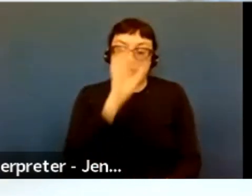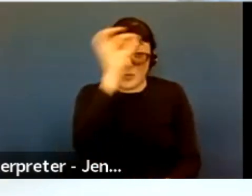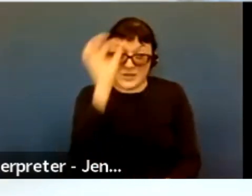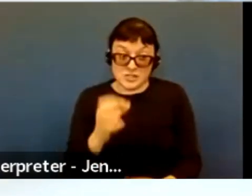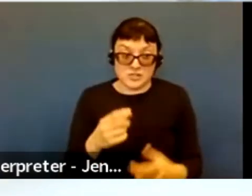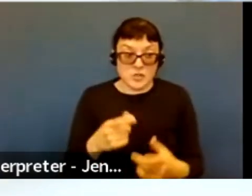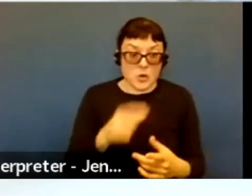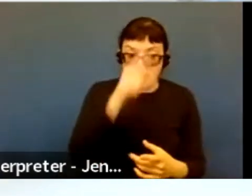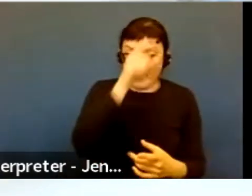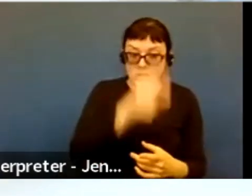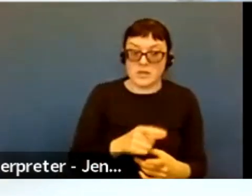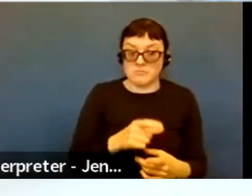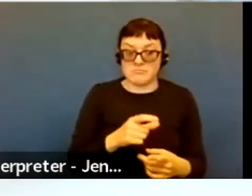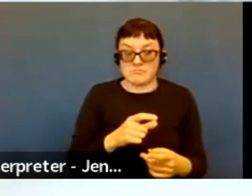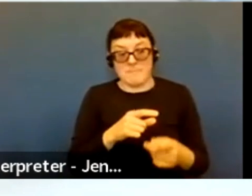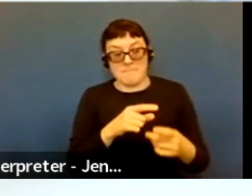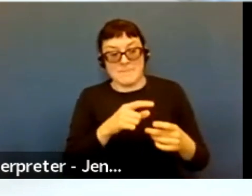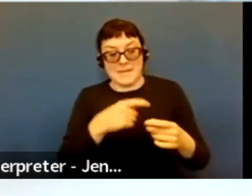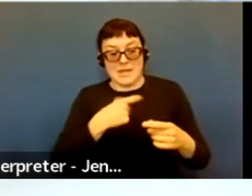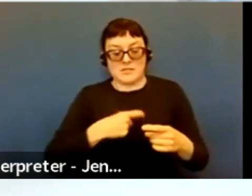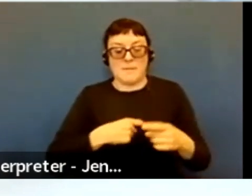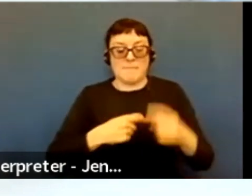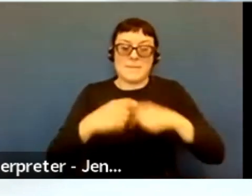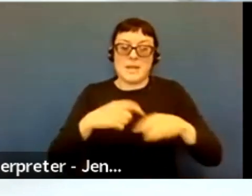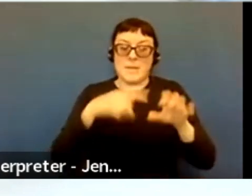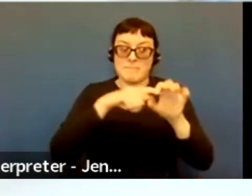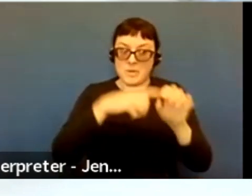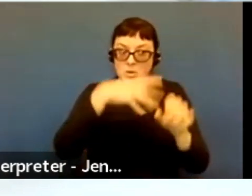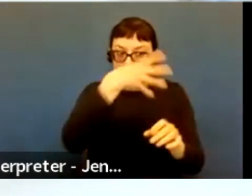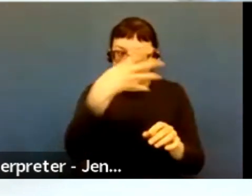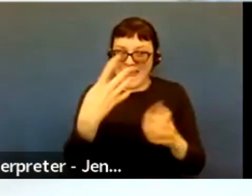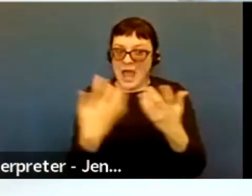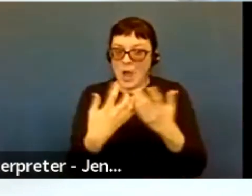question, how does that affect all the other dominoes in the story?